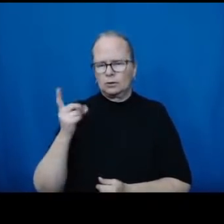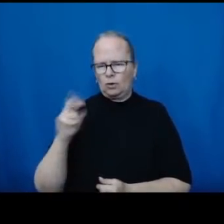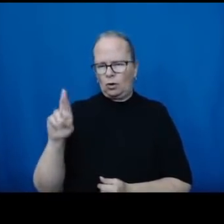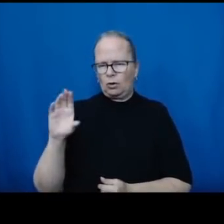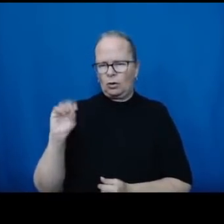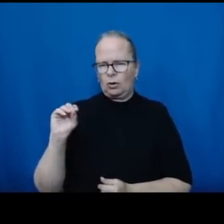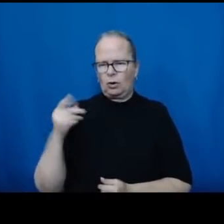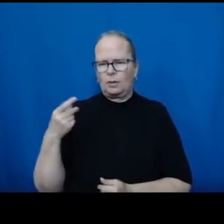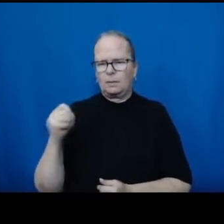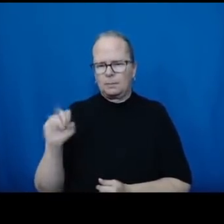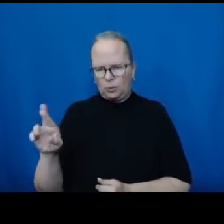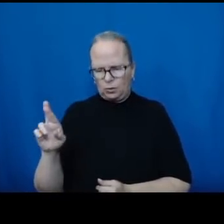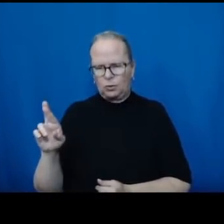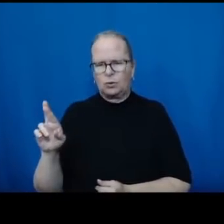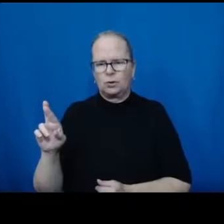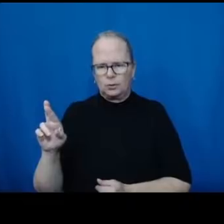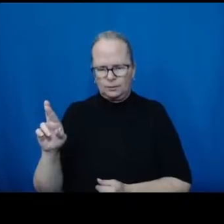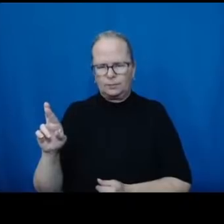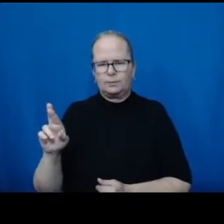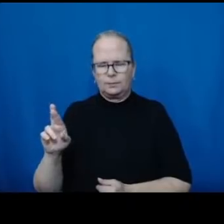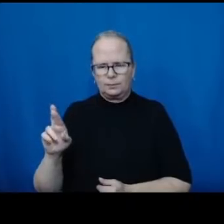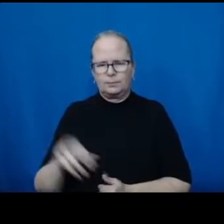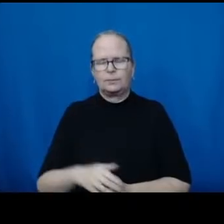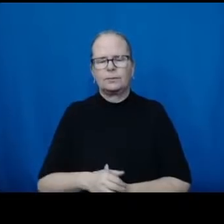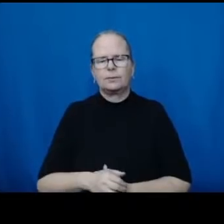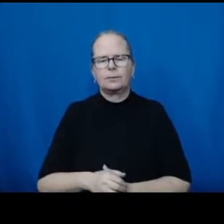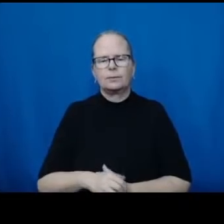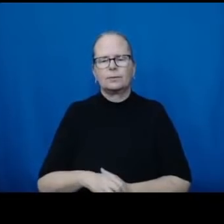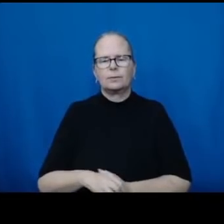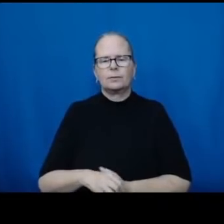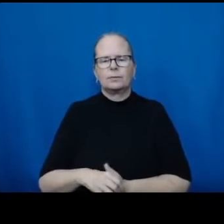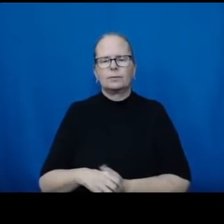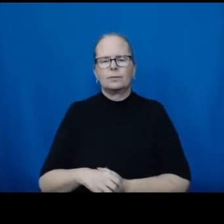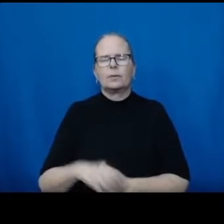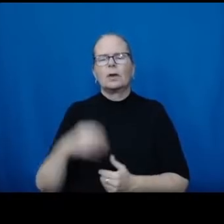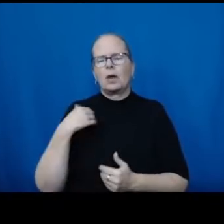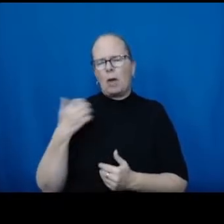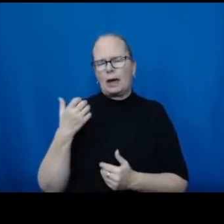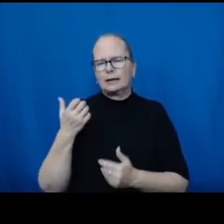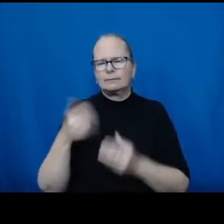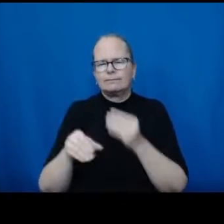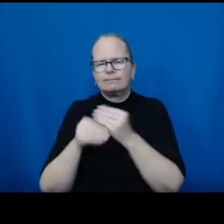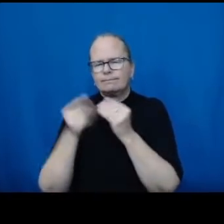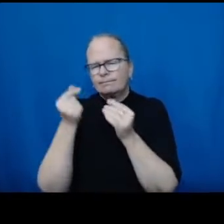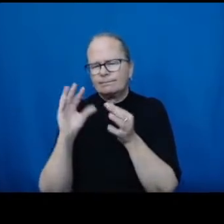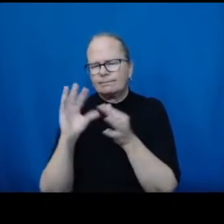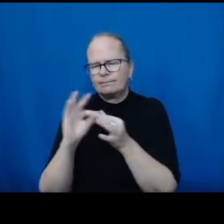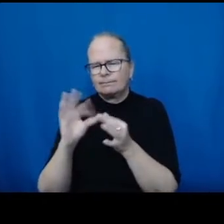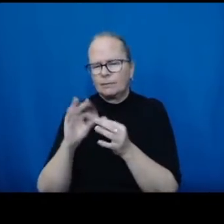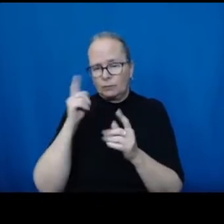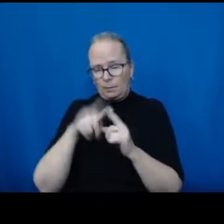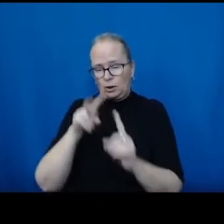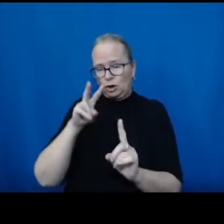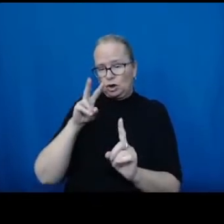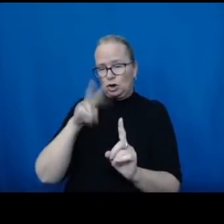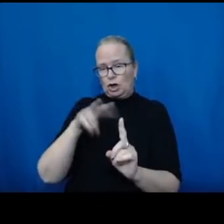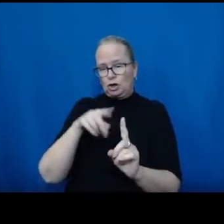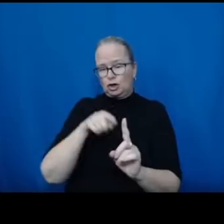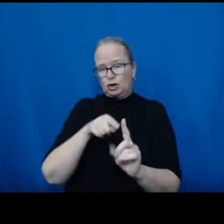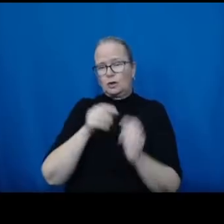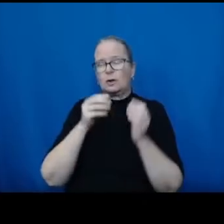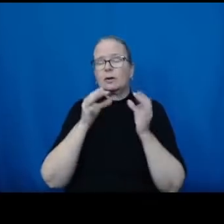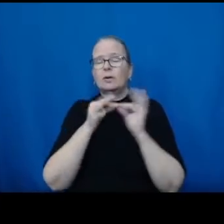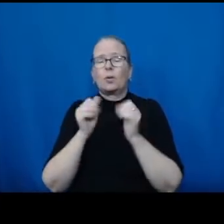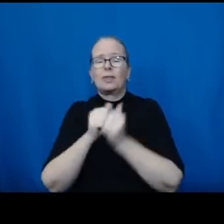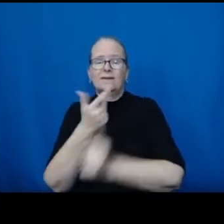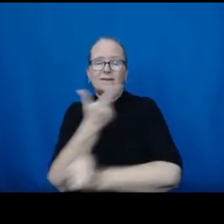is a bit of a stigma about discussing vaccination with people because there's this, I guess,